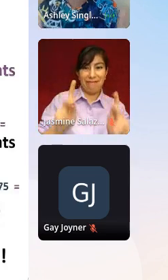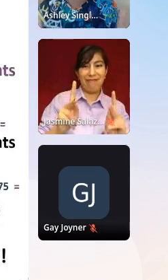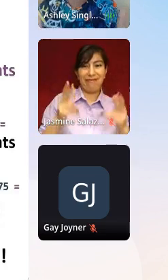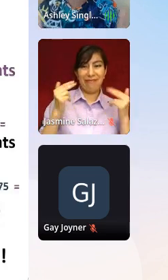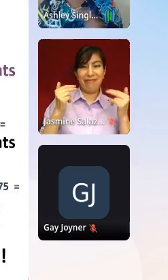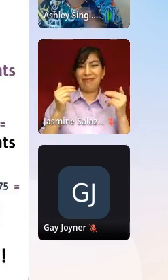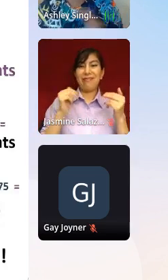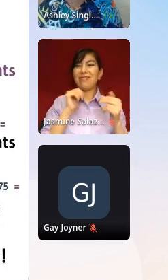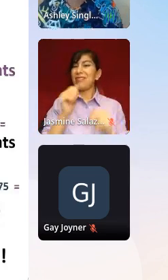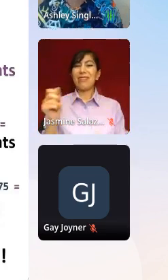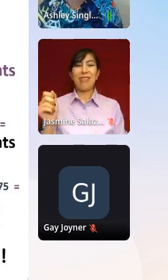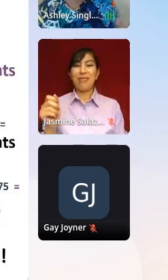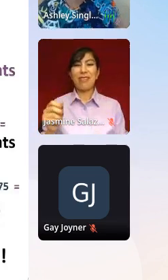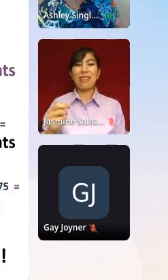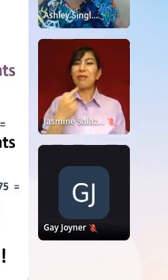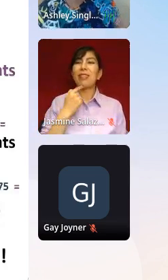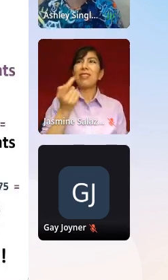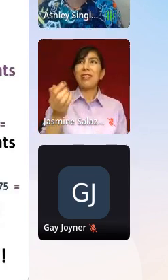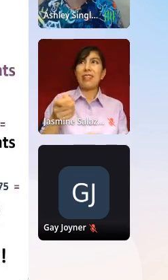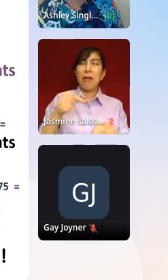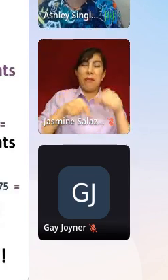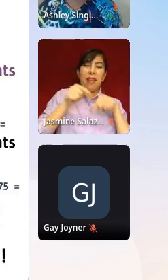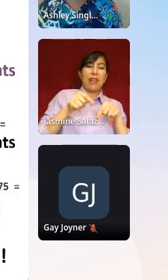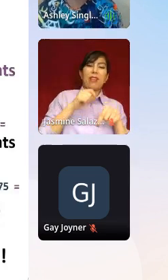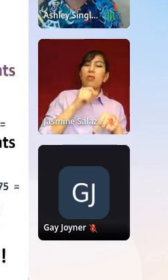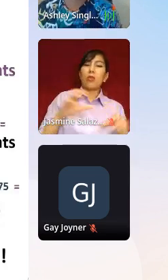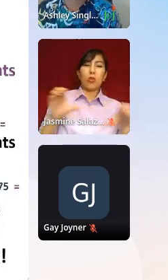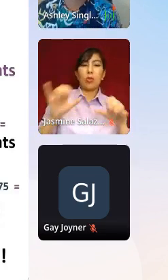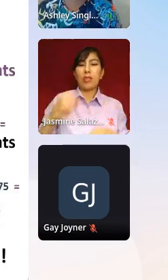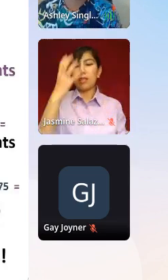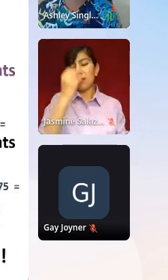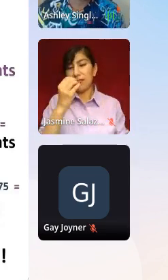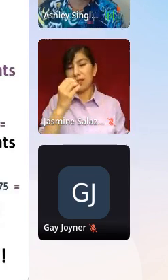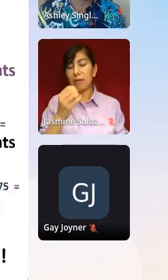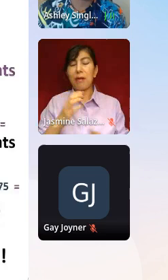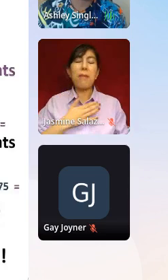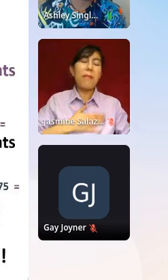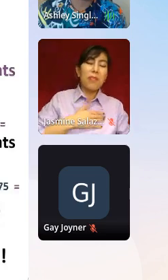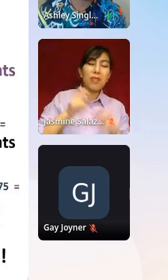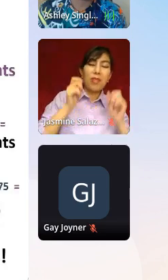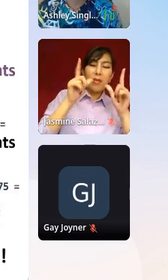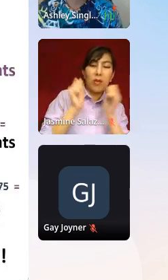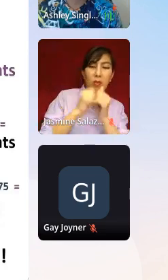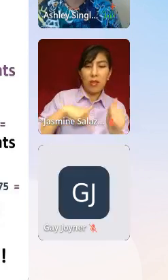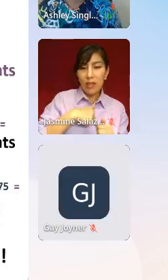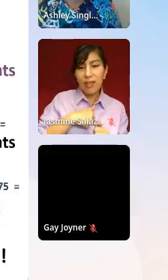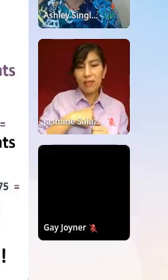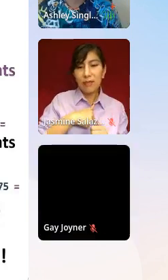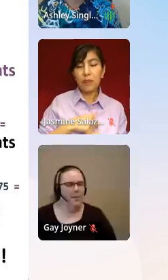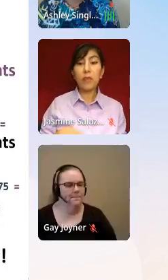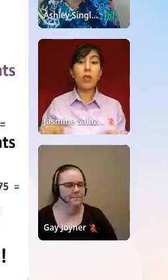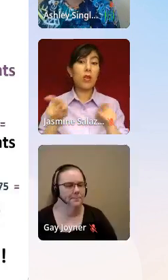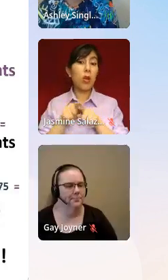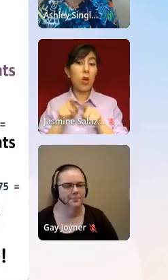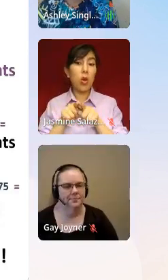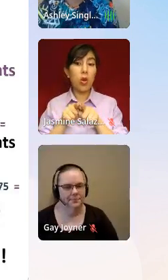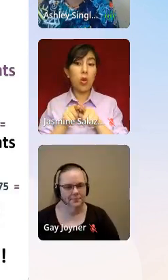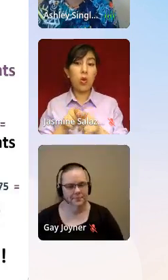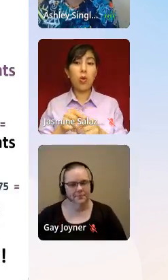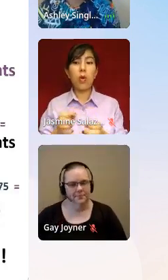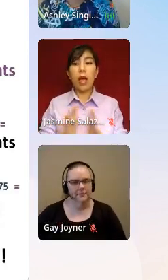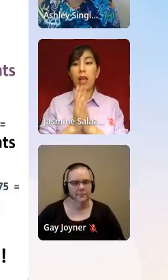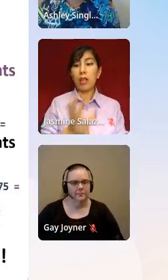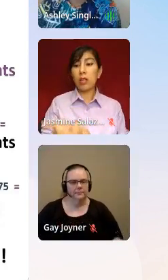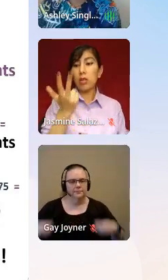Don't, don't, let me take that back. Don't do it in your sleep. Please stay awake with us. And then also ask three questions.